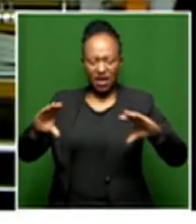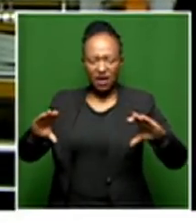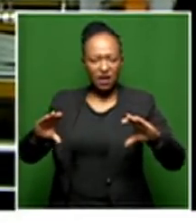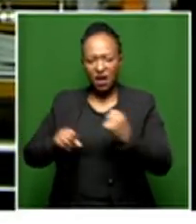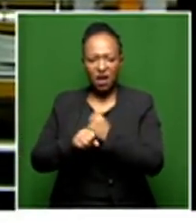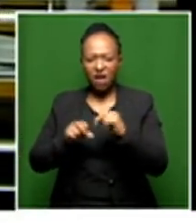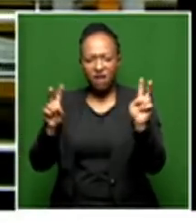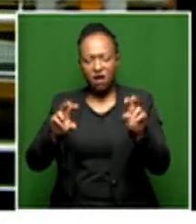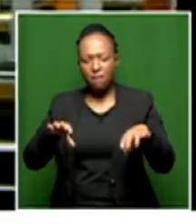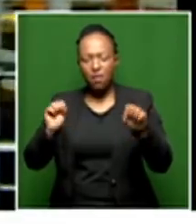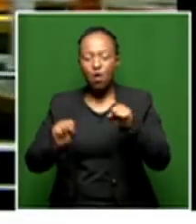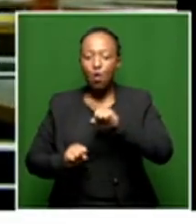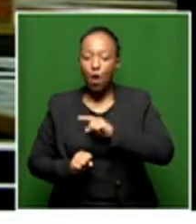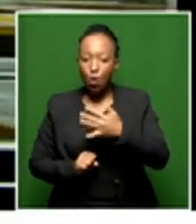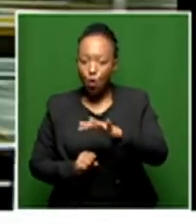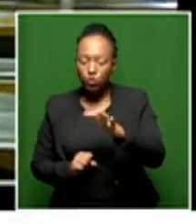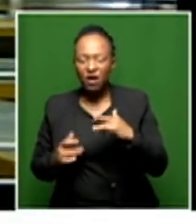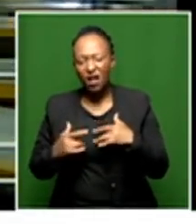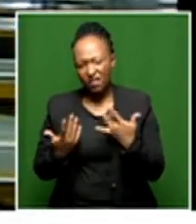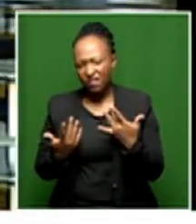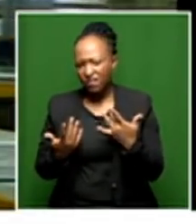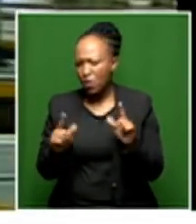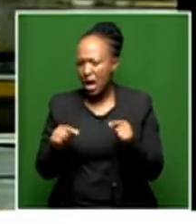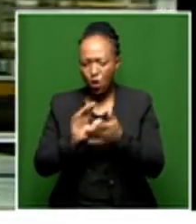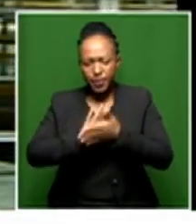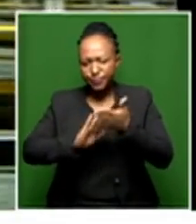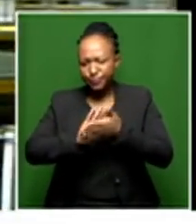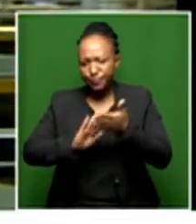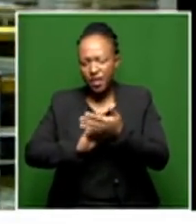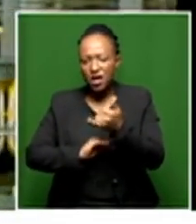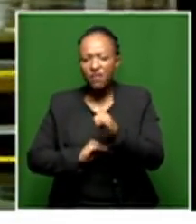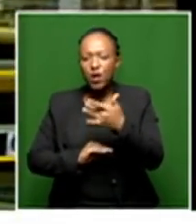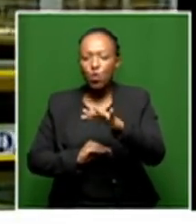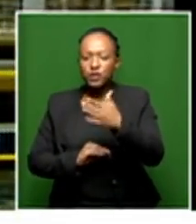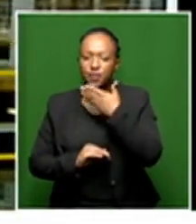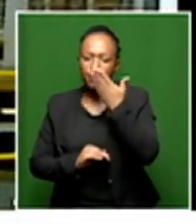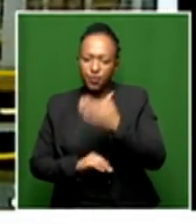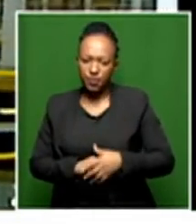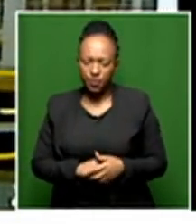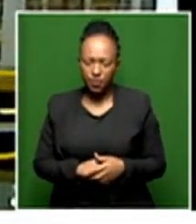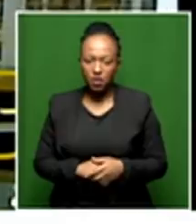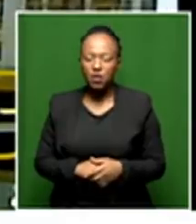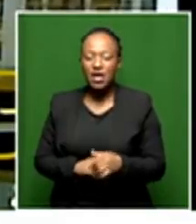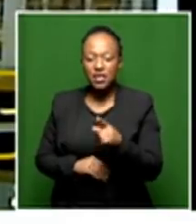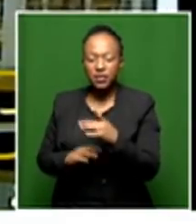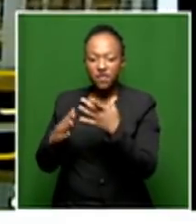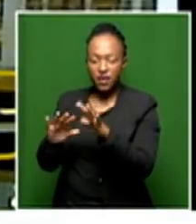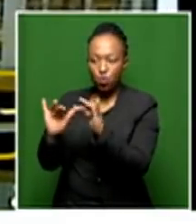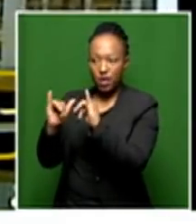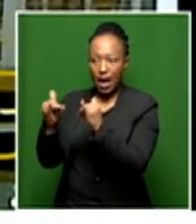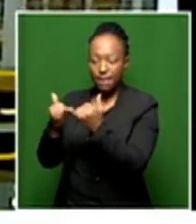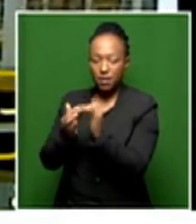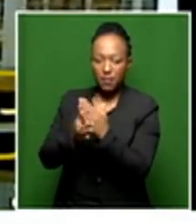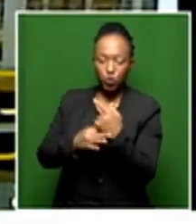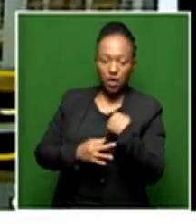that water is life and we can't do without water. We then, so that is settled between ourselves